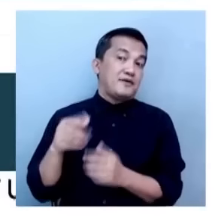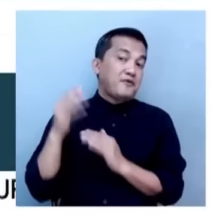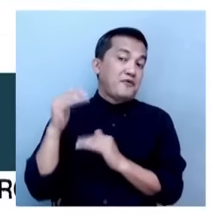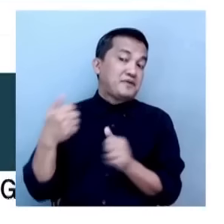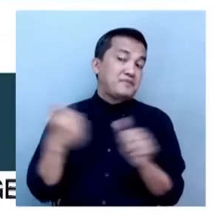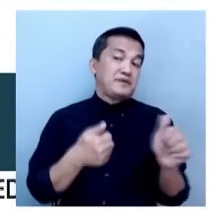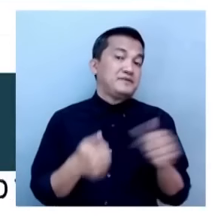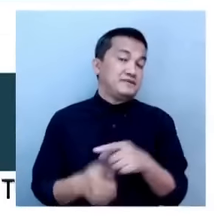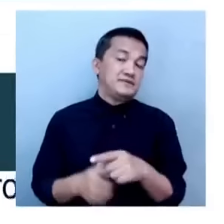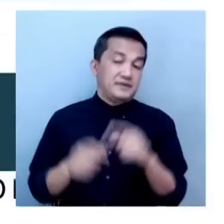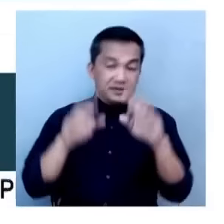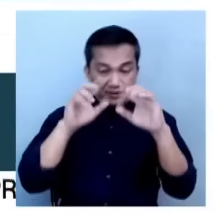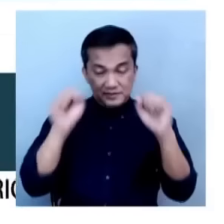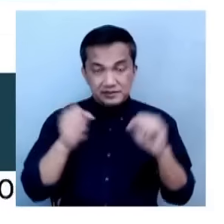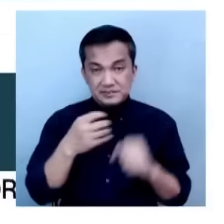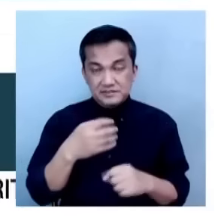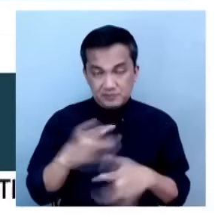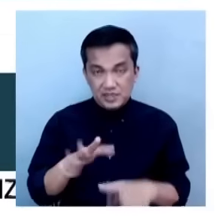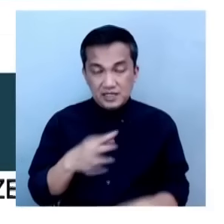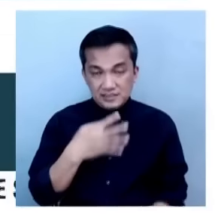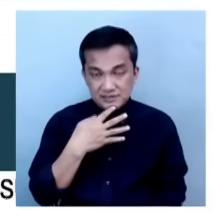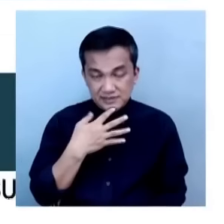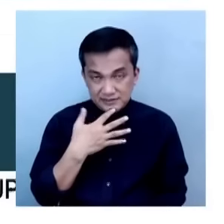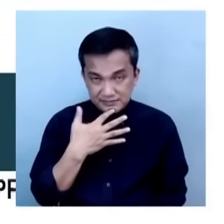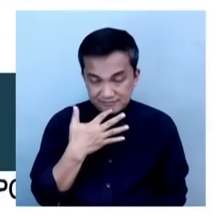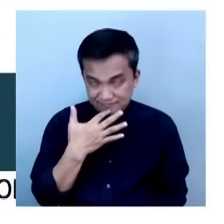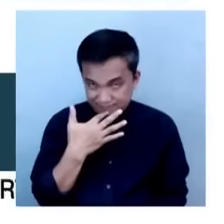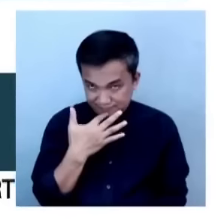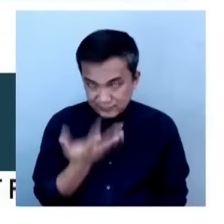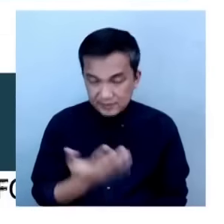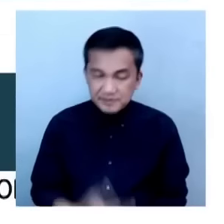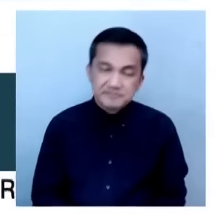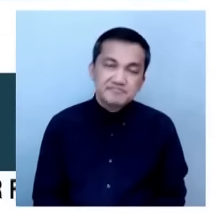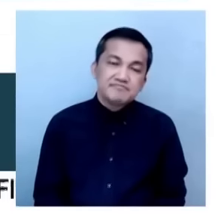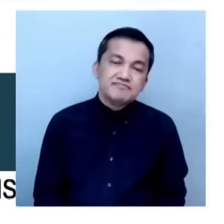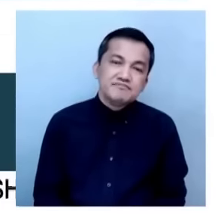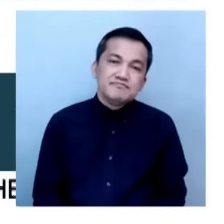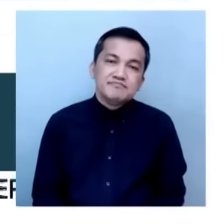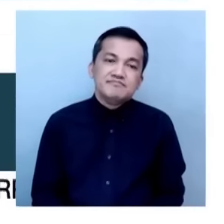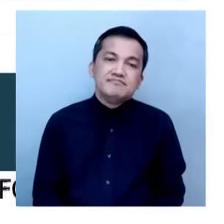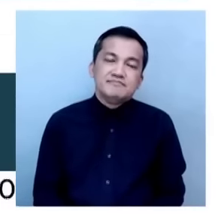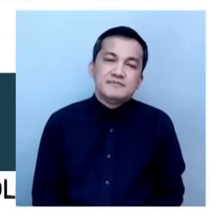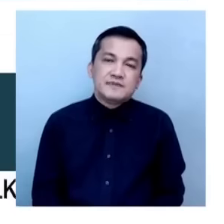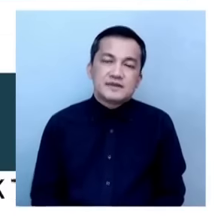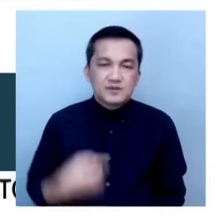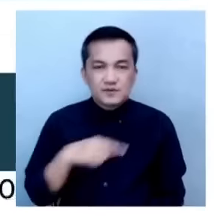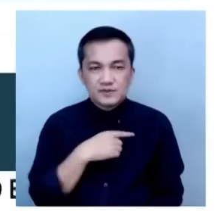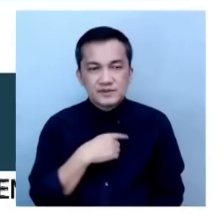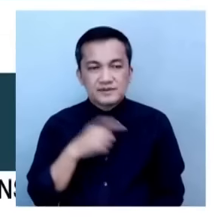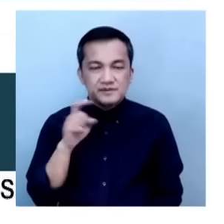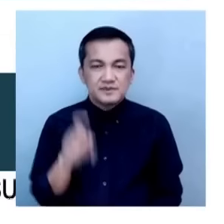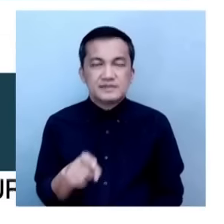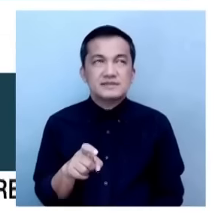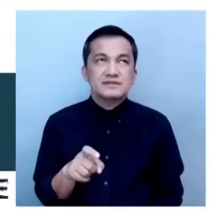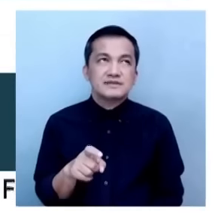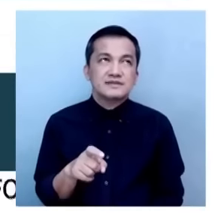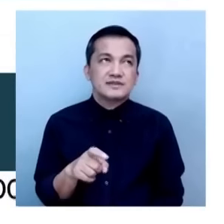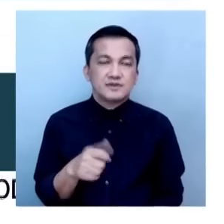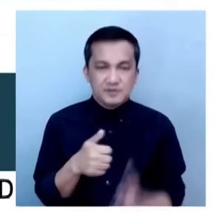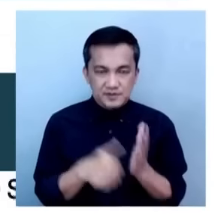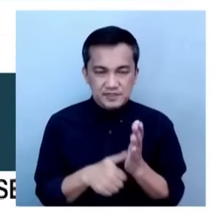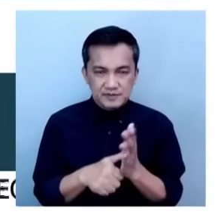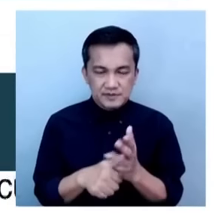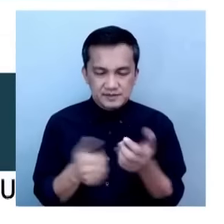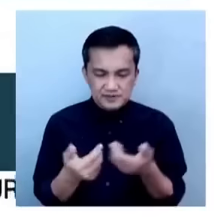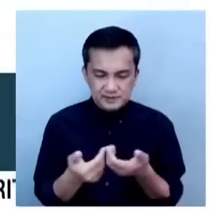the president already has stated. You know that we have to. The voting should be